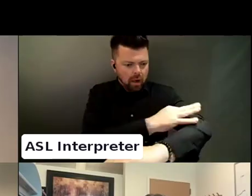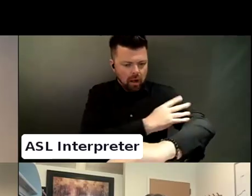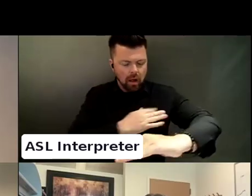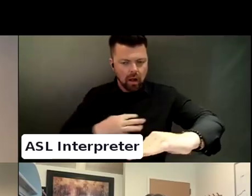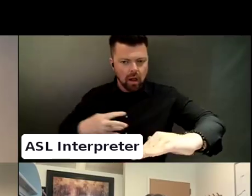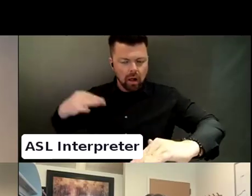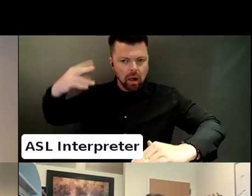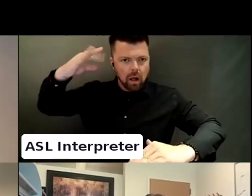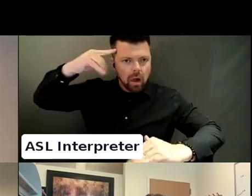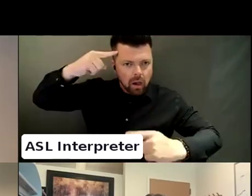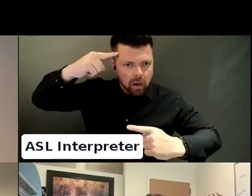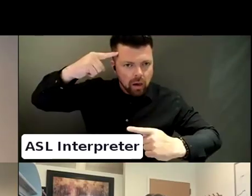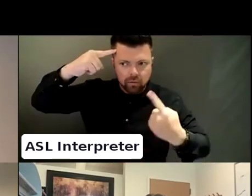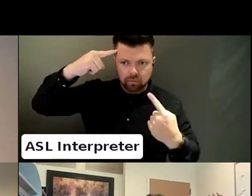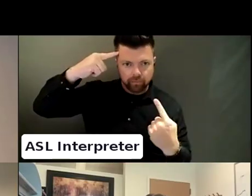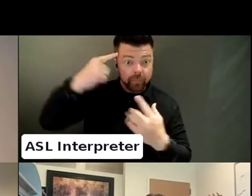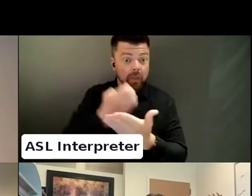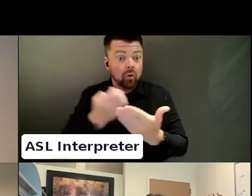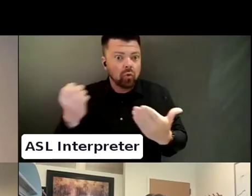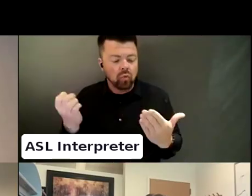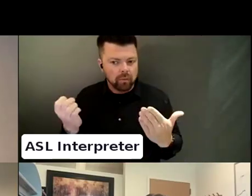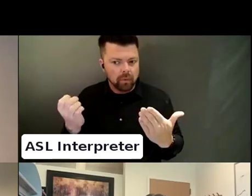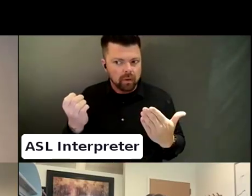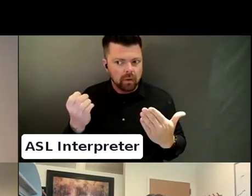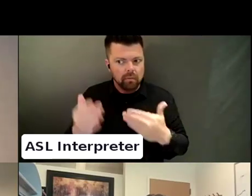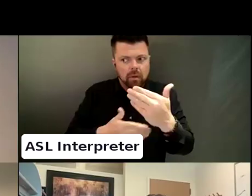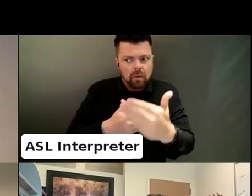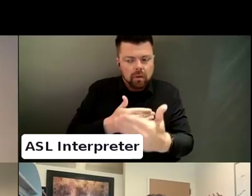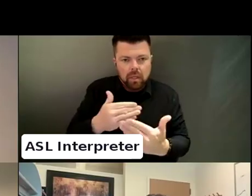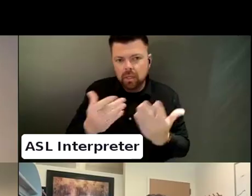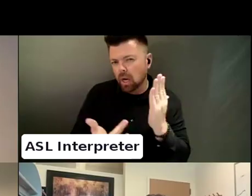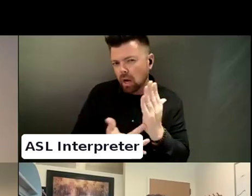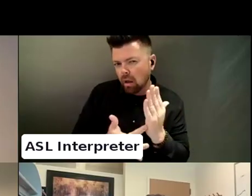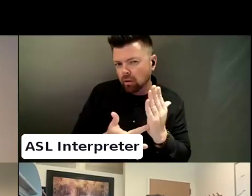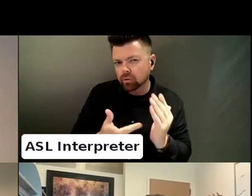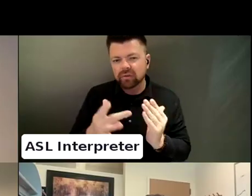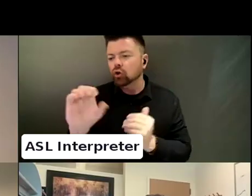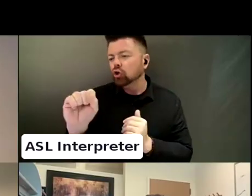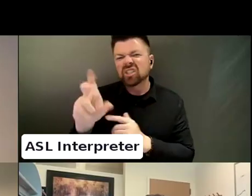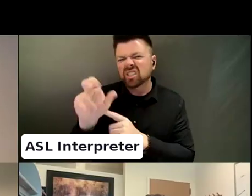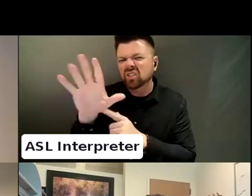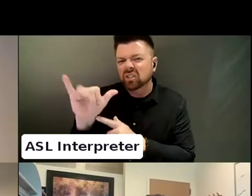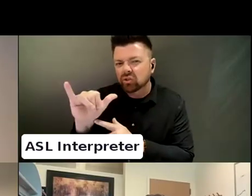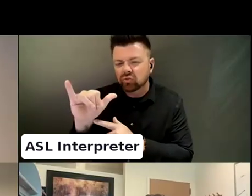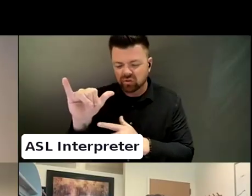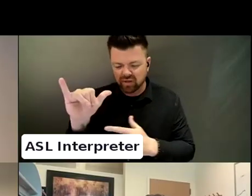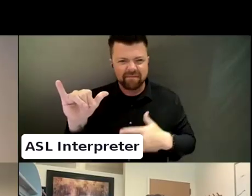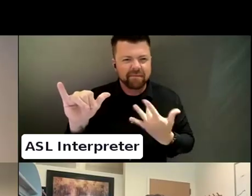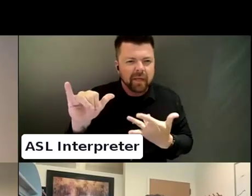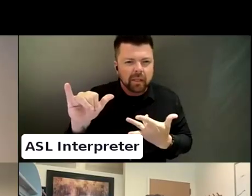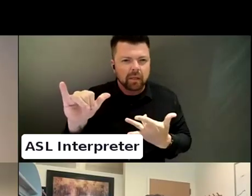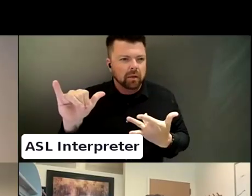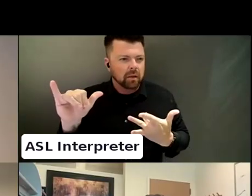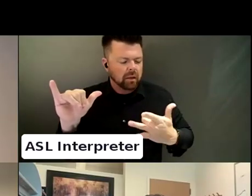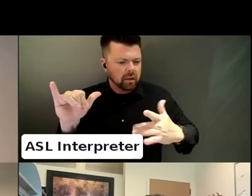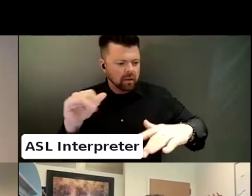implantable BCI, which would lead to a stimulation of sensory cortex and some kind of sensation